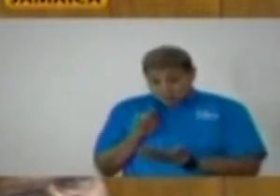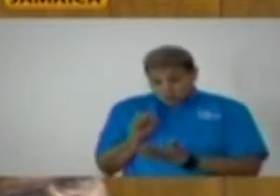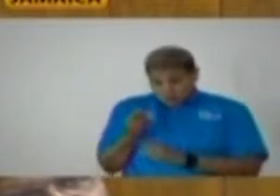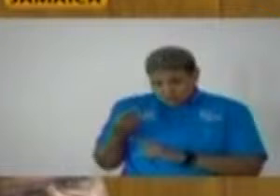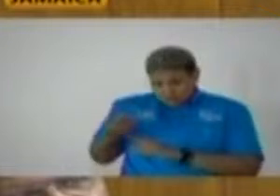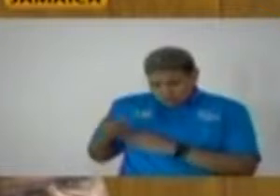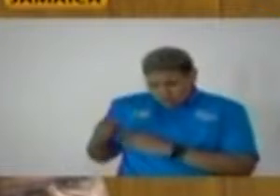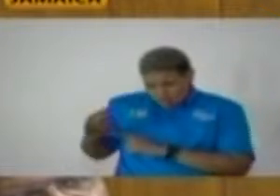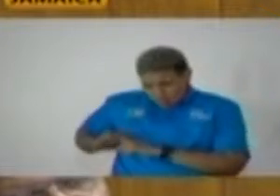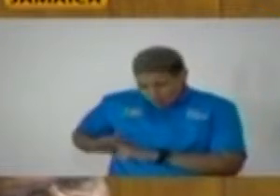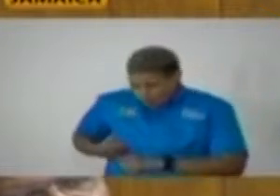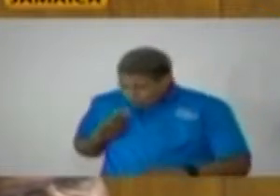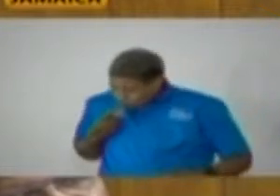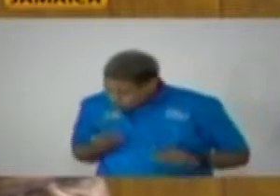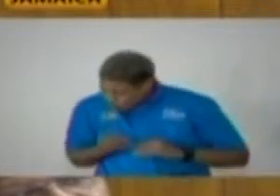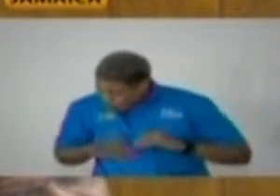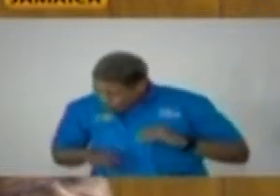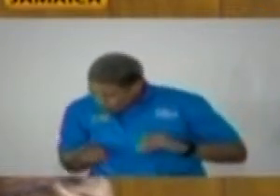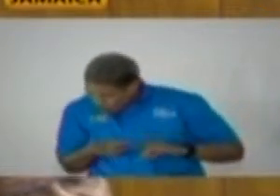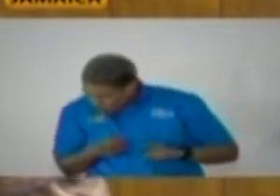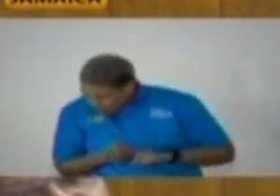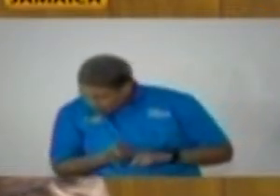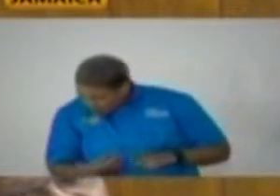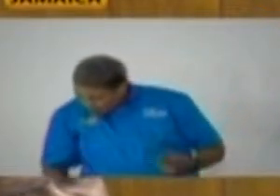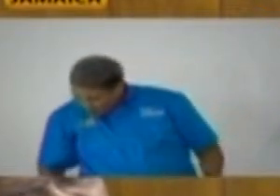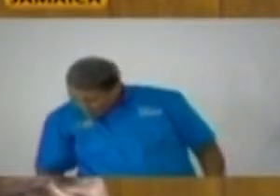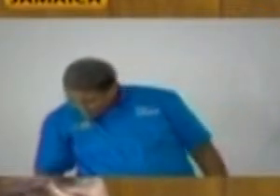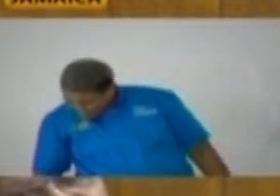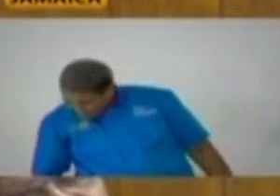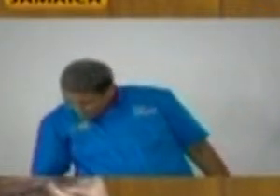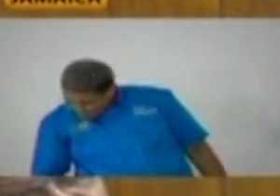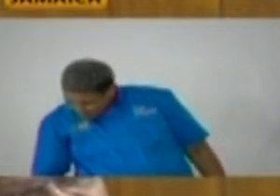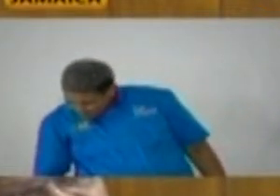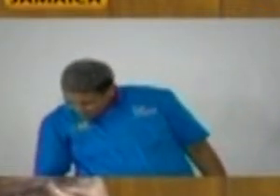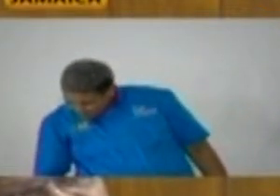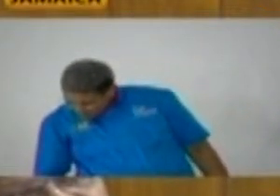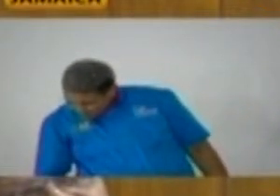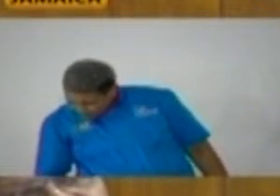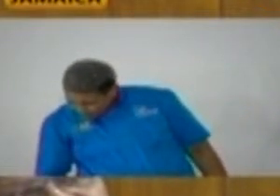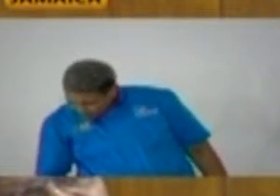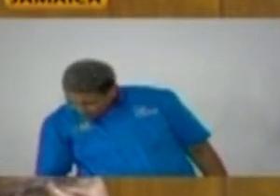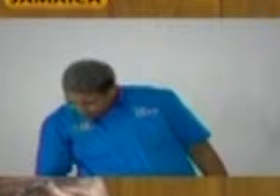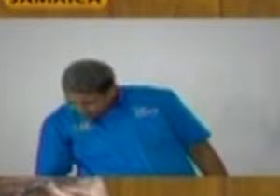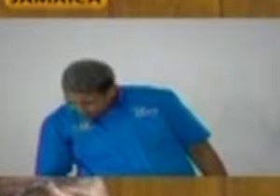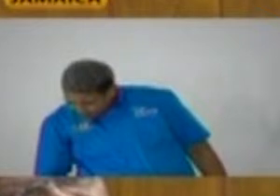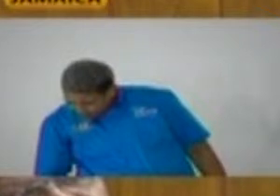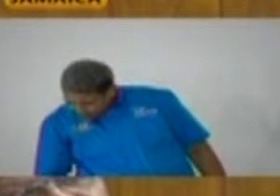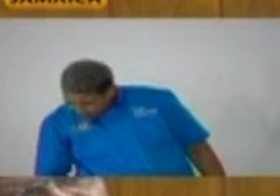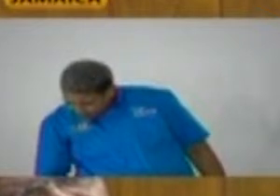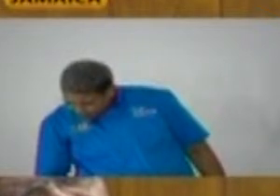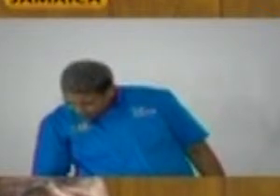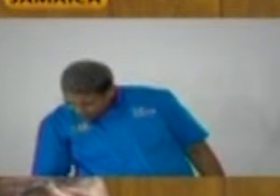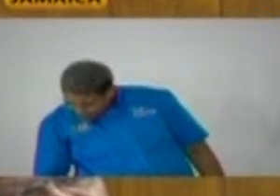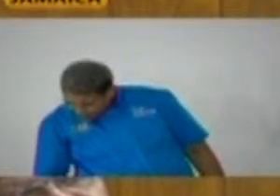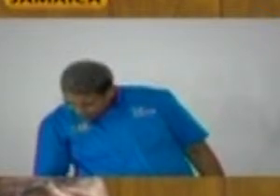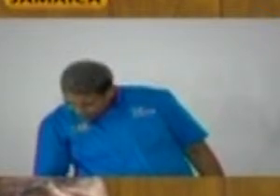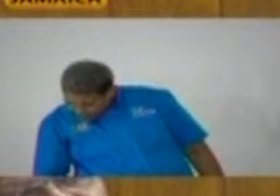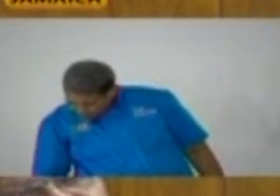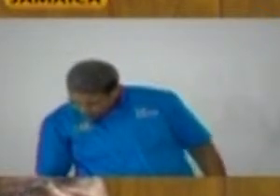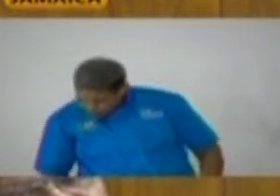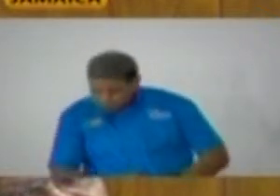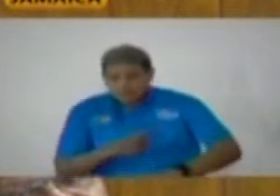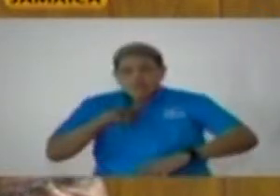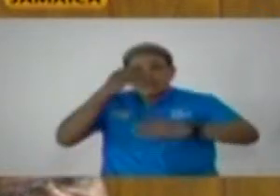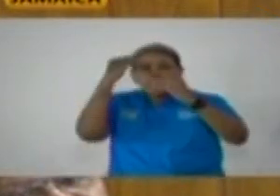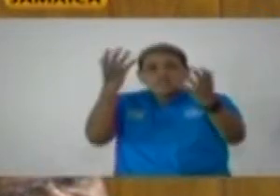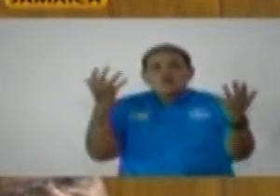it's more than all of us earn. But I'm just indicating this is what